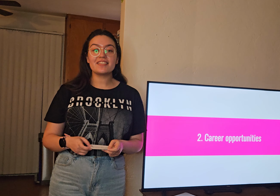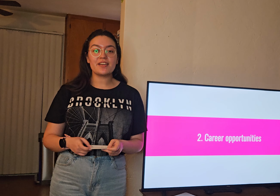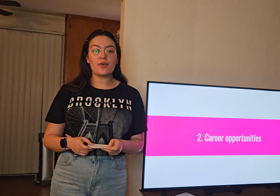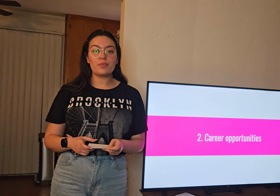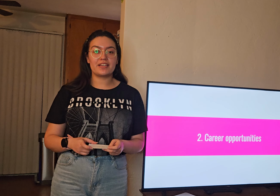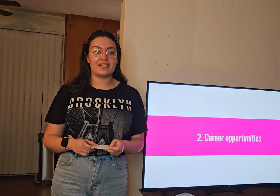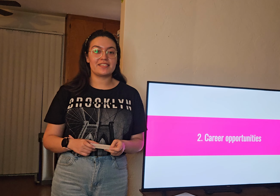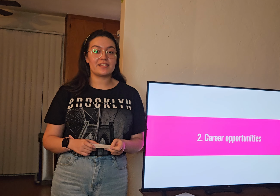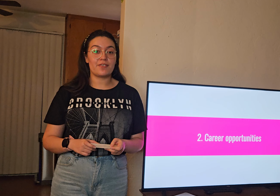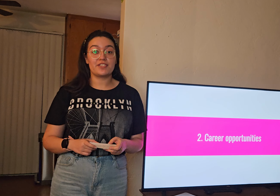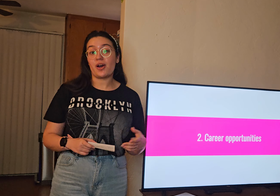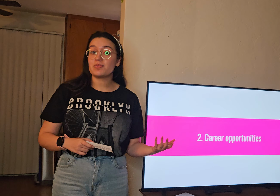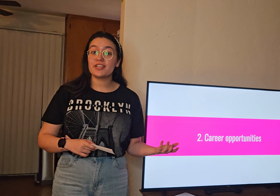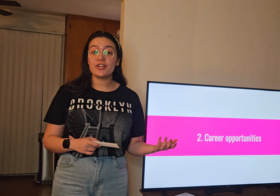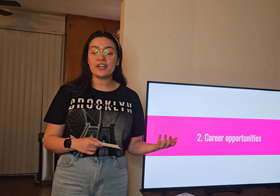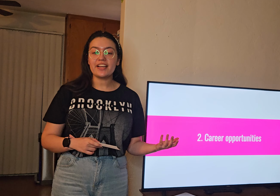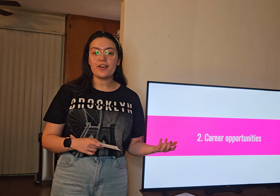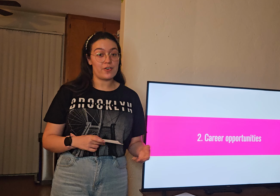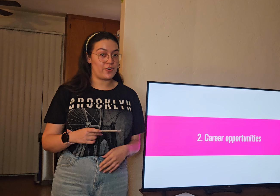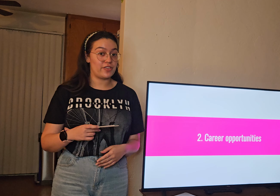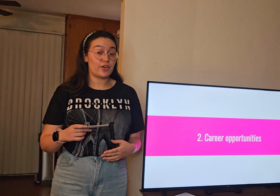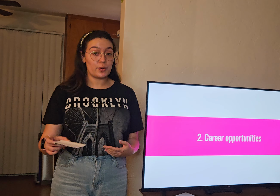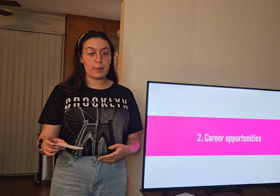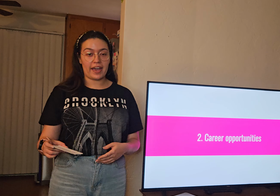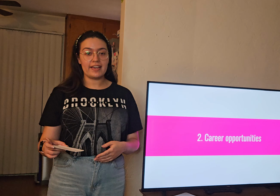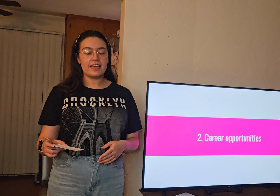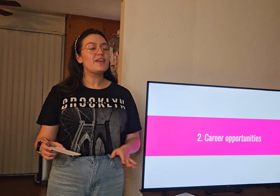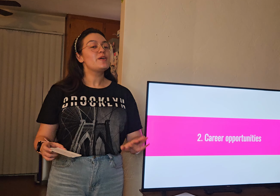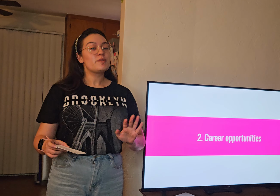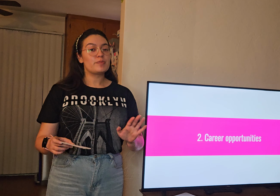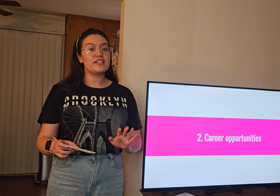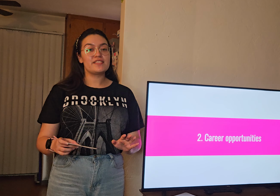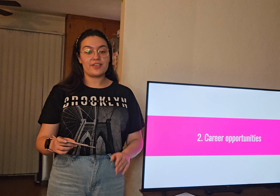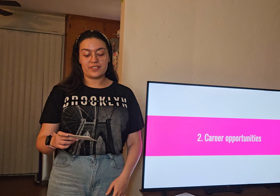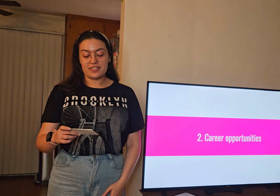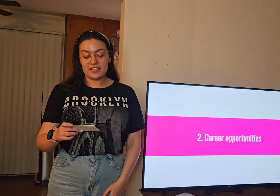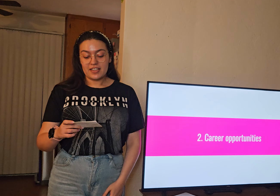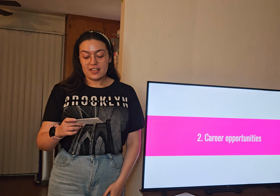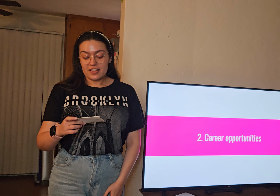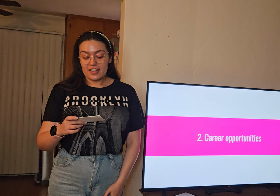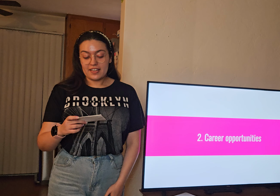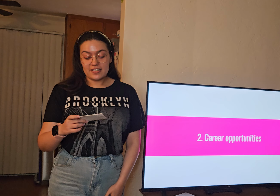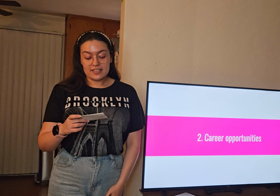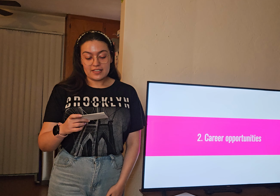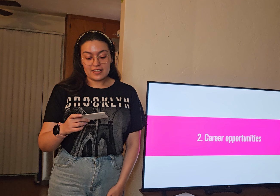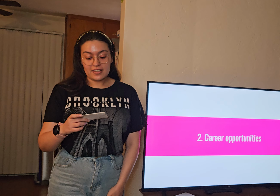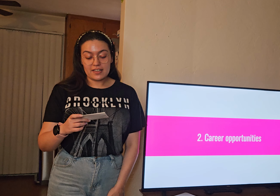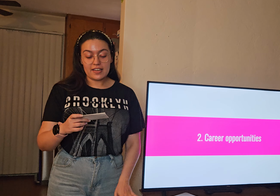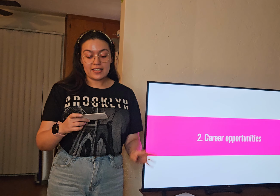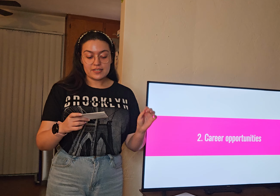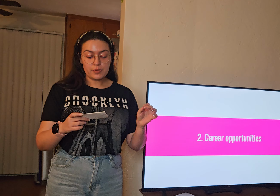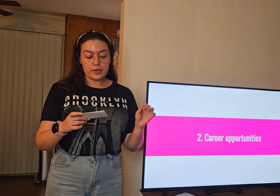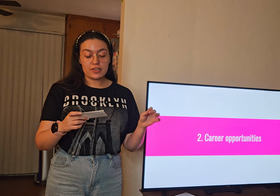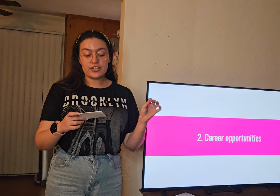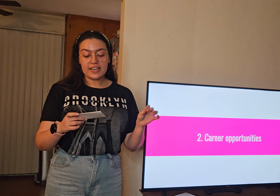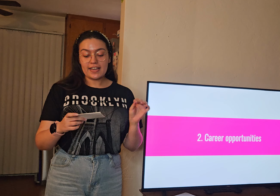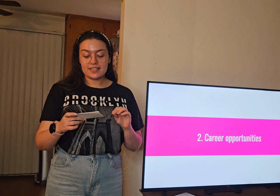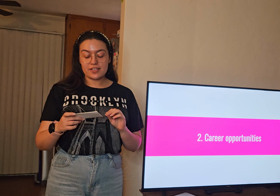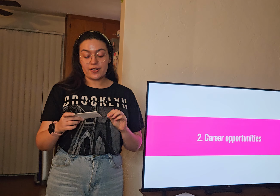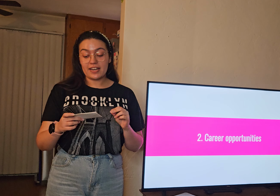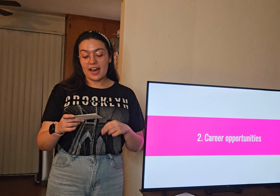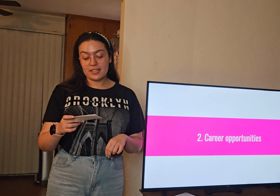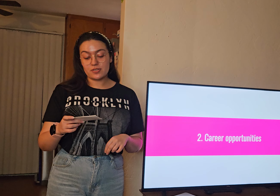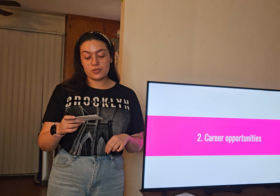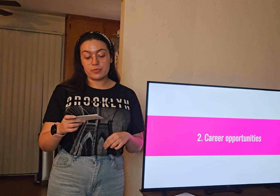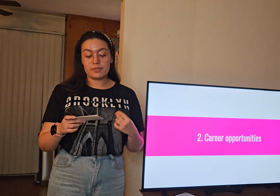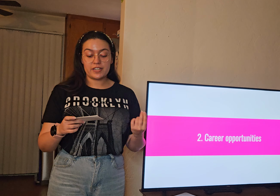learning ASL because of the job security or the good pay, please don't. In the ASL book, Learning